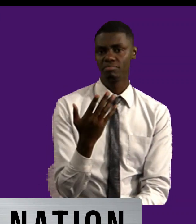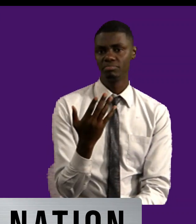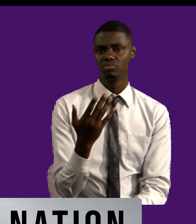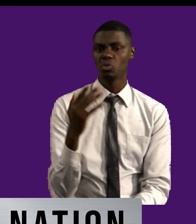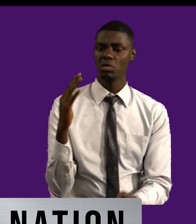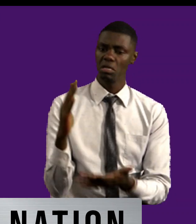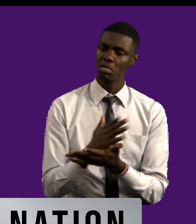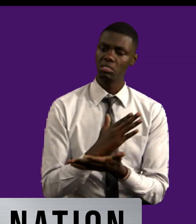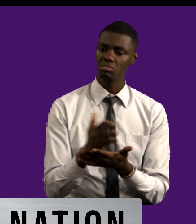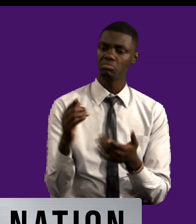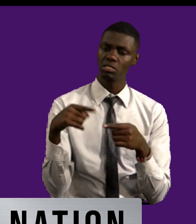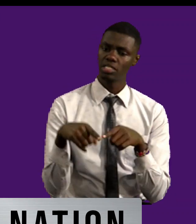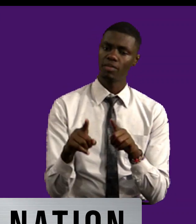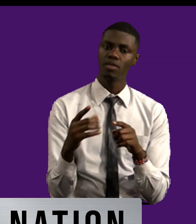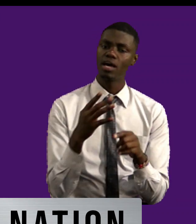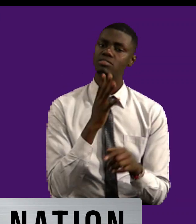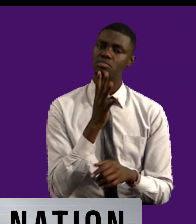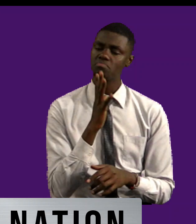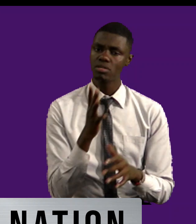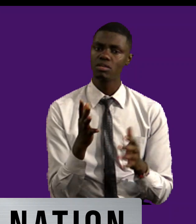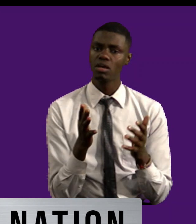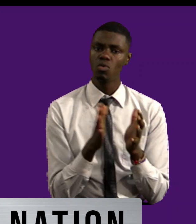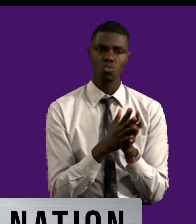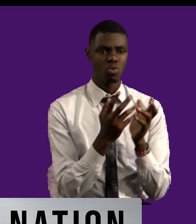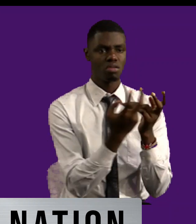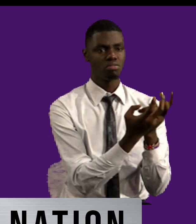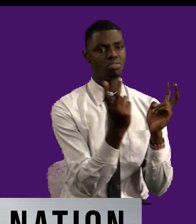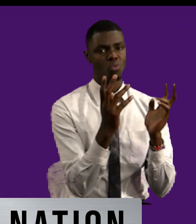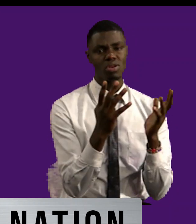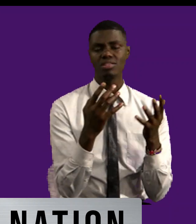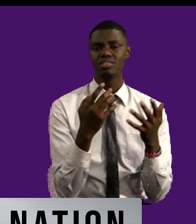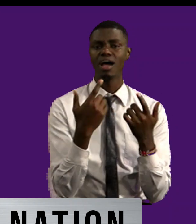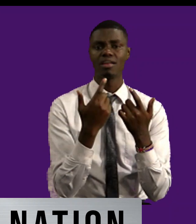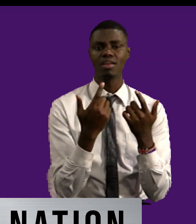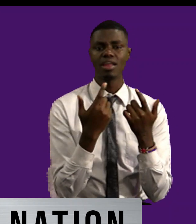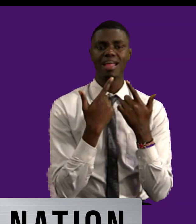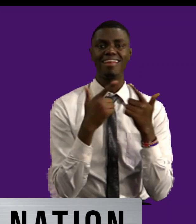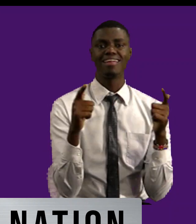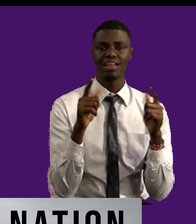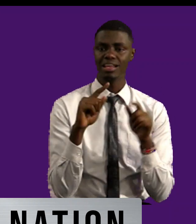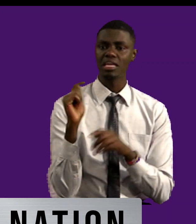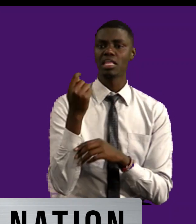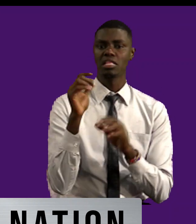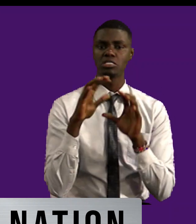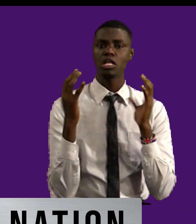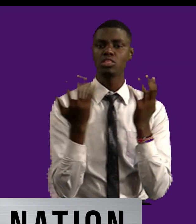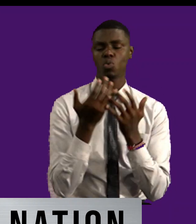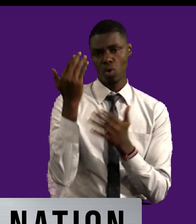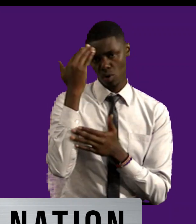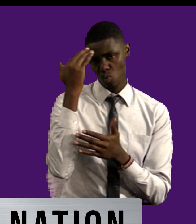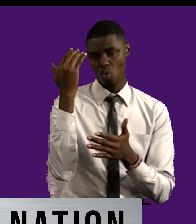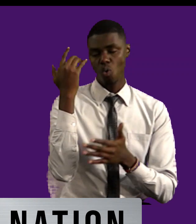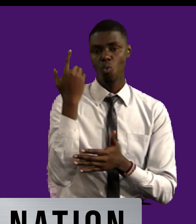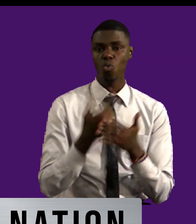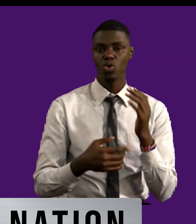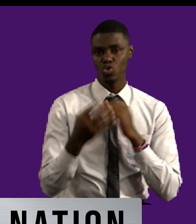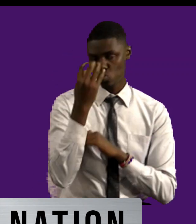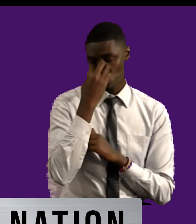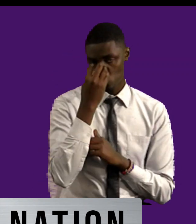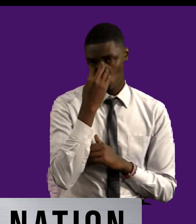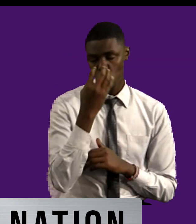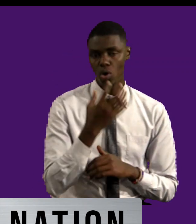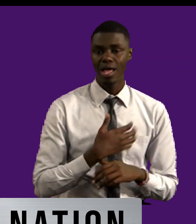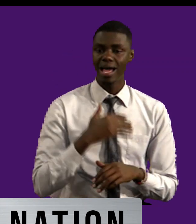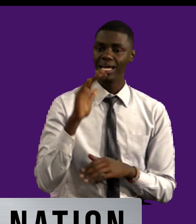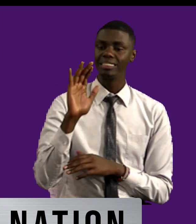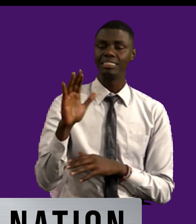his behalf, and speak with the audience and let Kenyans and the world know what Ruto and